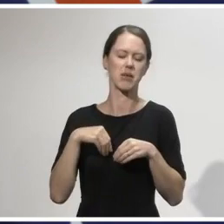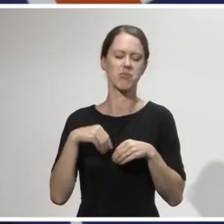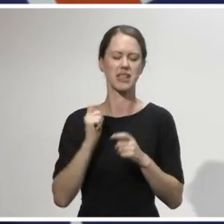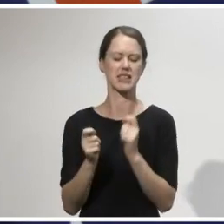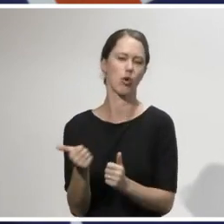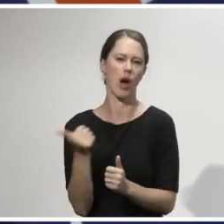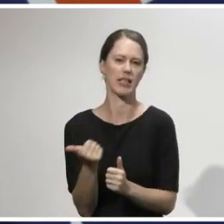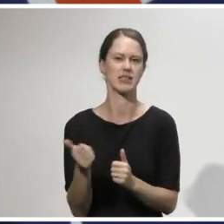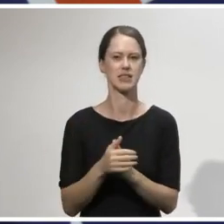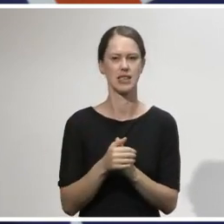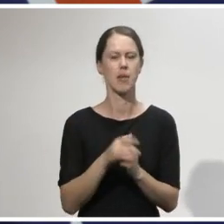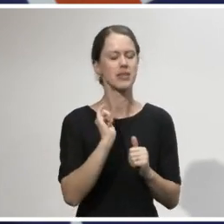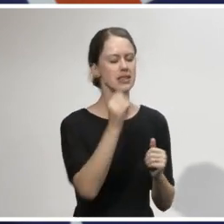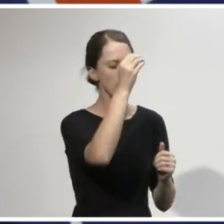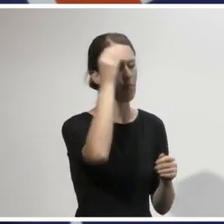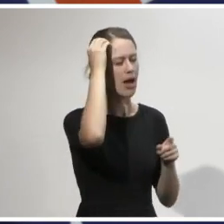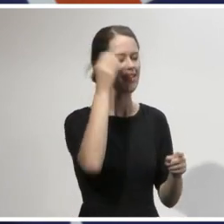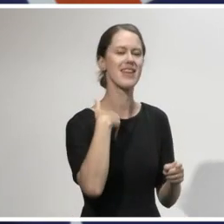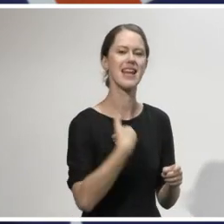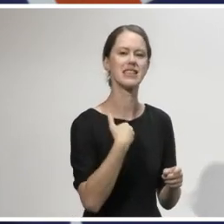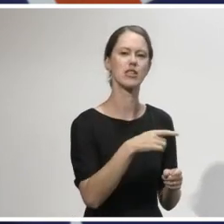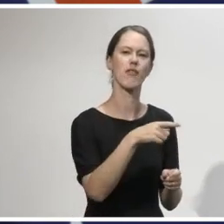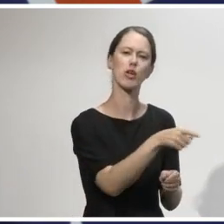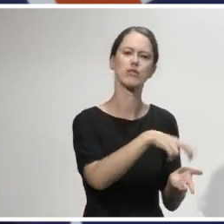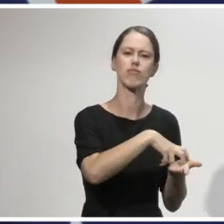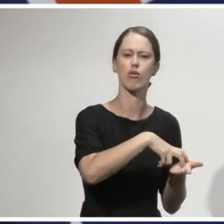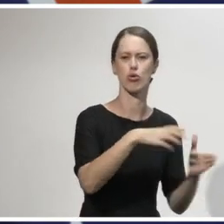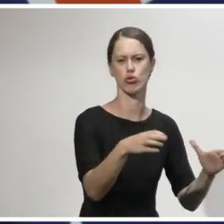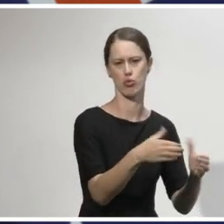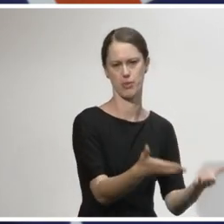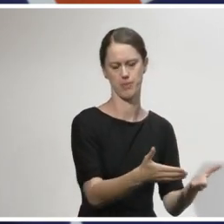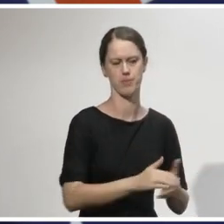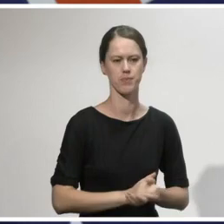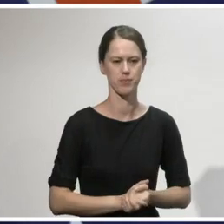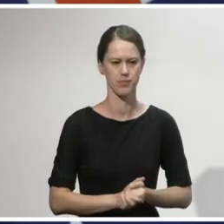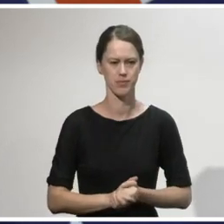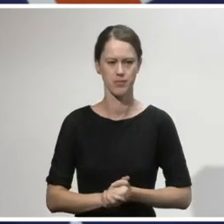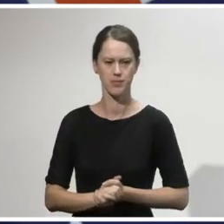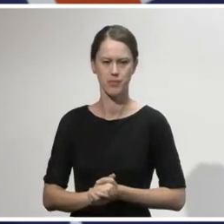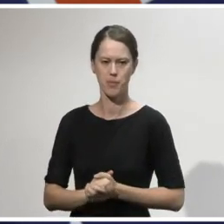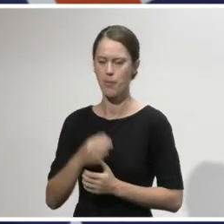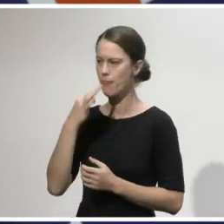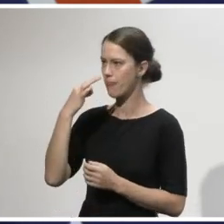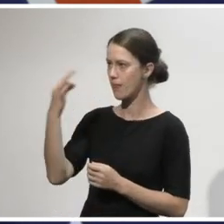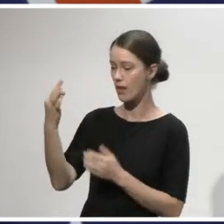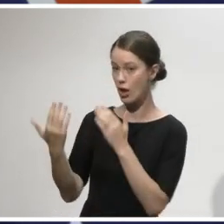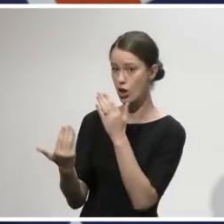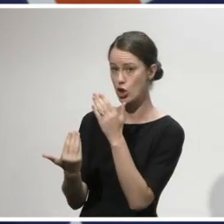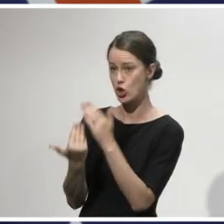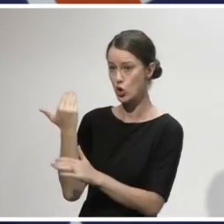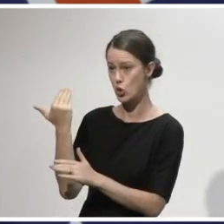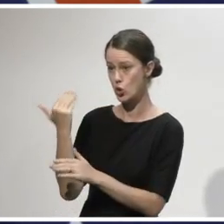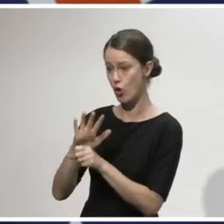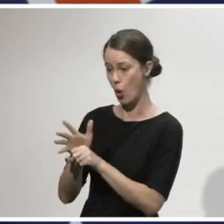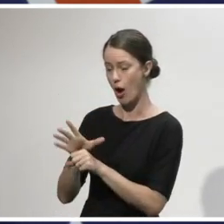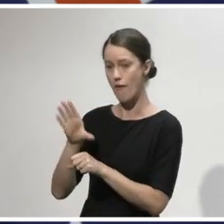I think it's just being very mindful of the needs and vulnerabilities of this particular group. Tell us about any new cases stemming from the